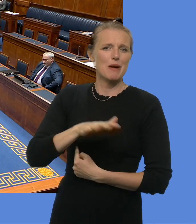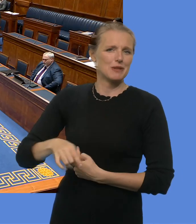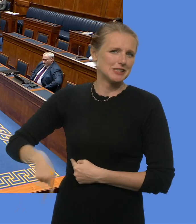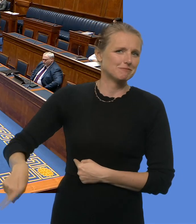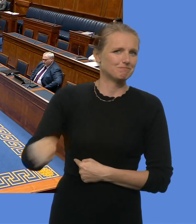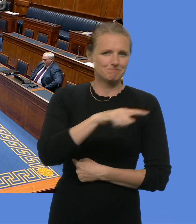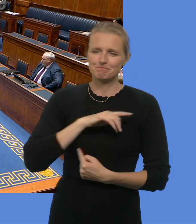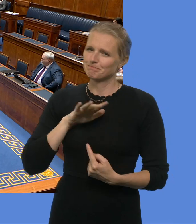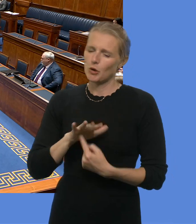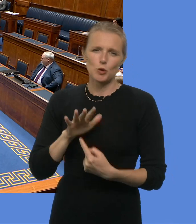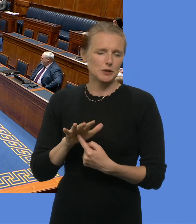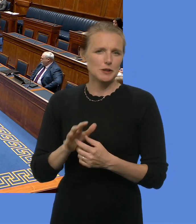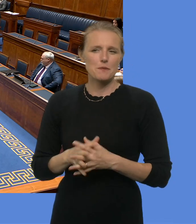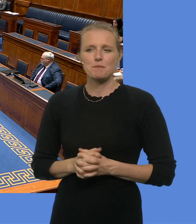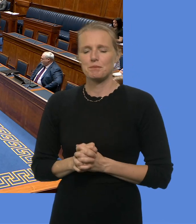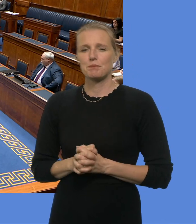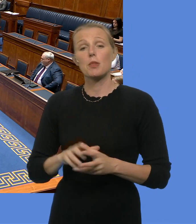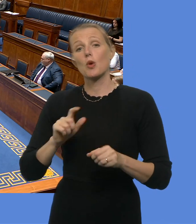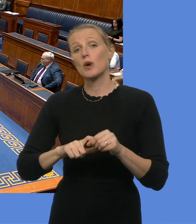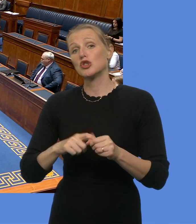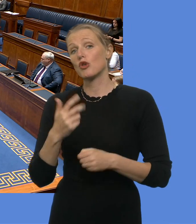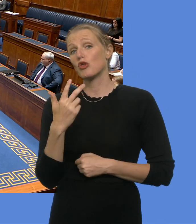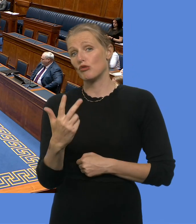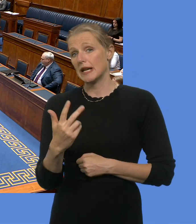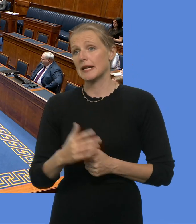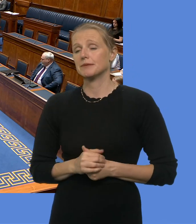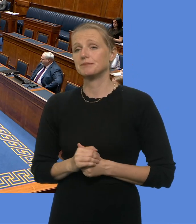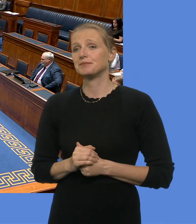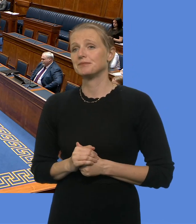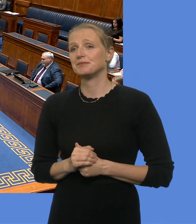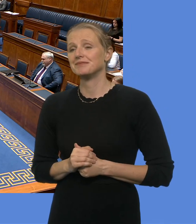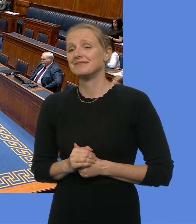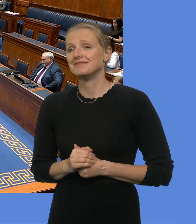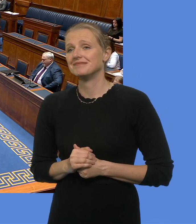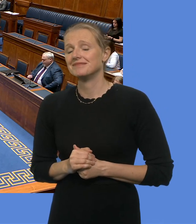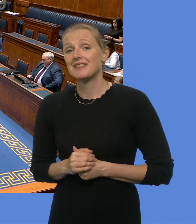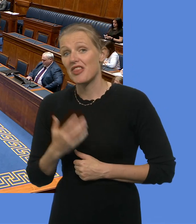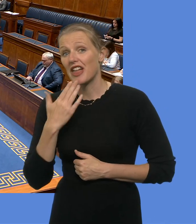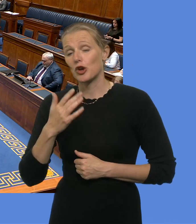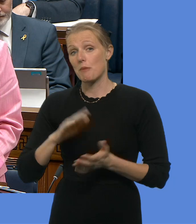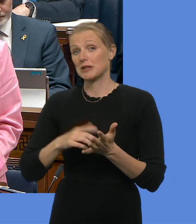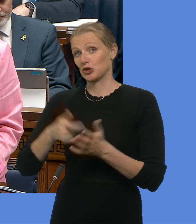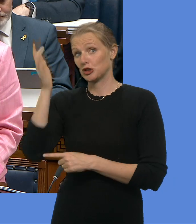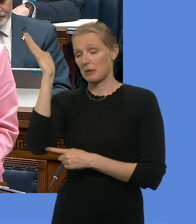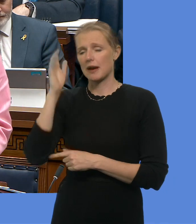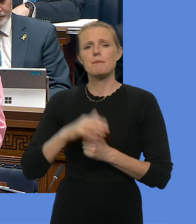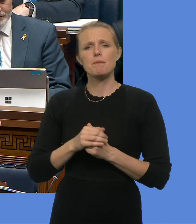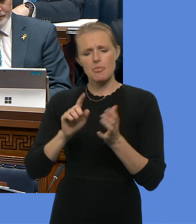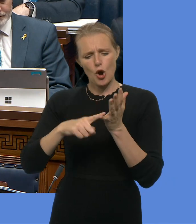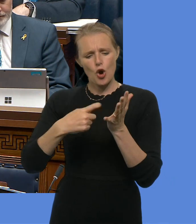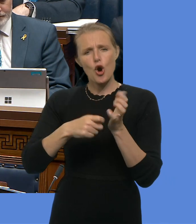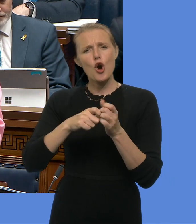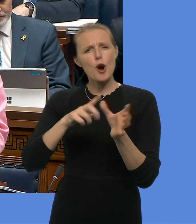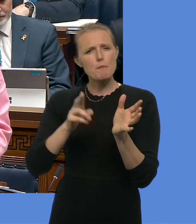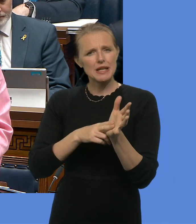Thank you, Mr. Speaker. Question 3. Deputy First Minister. Thank you, Mr. Speaker. Building on the success of urban villages, our officials